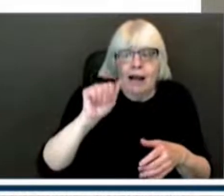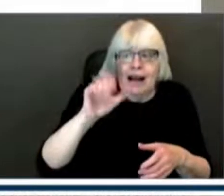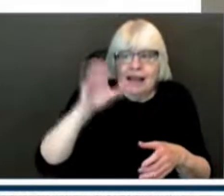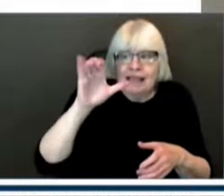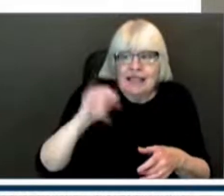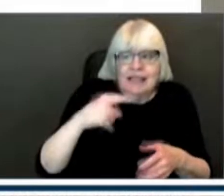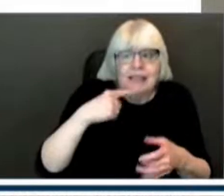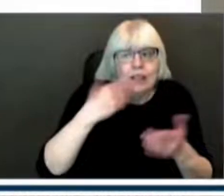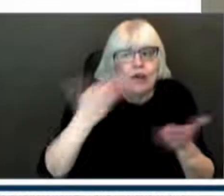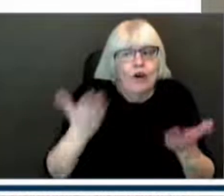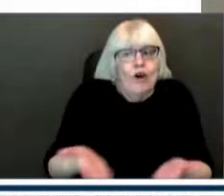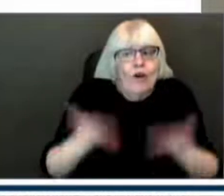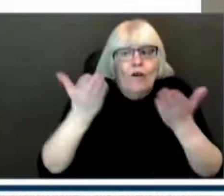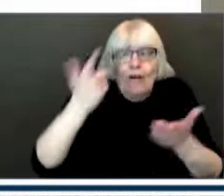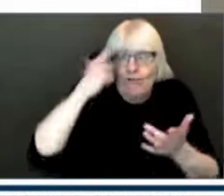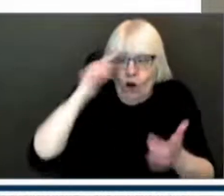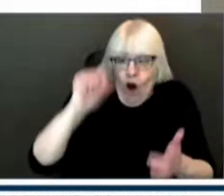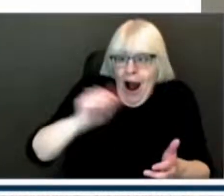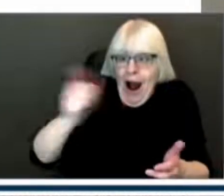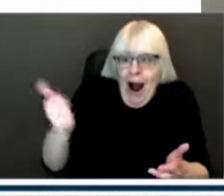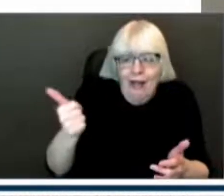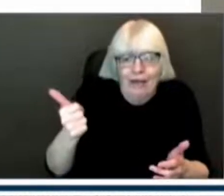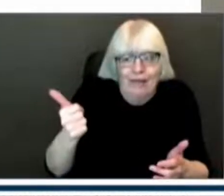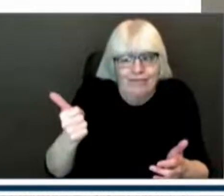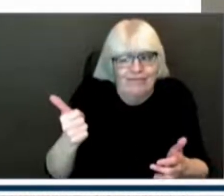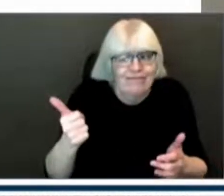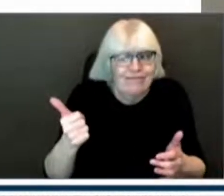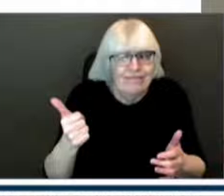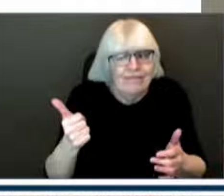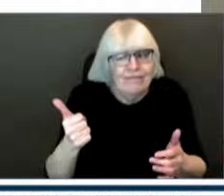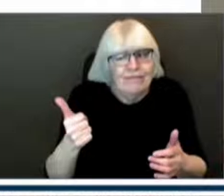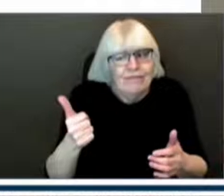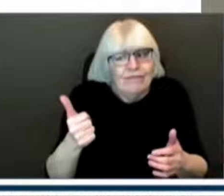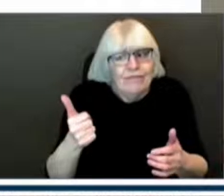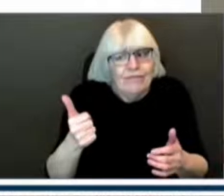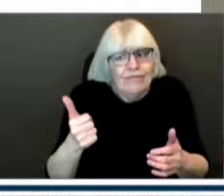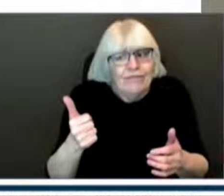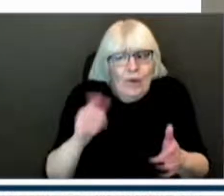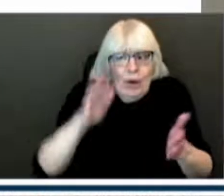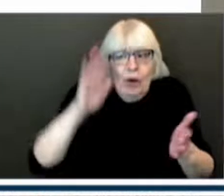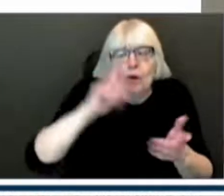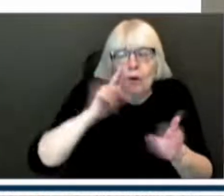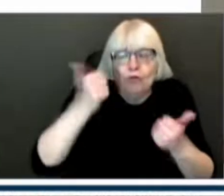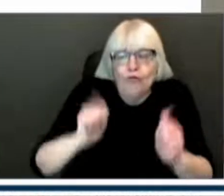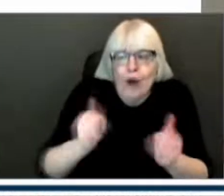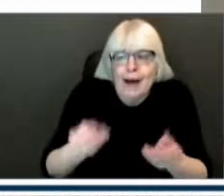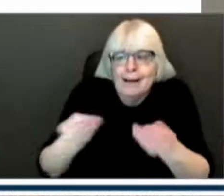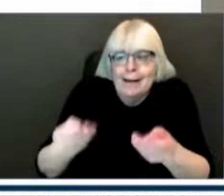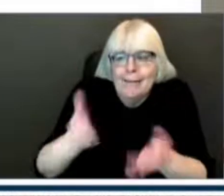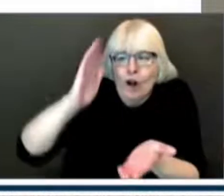is generally quite low, especially for those who have already had their first 2 doses of vaccine.